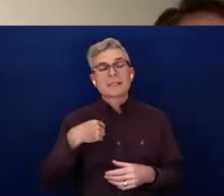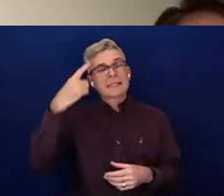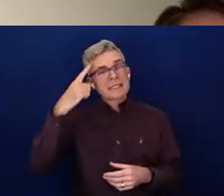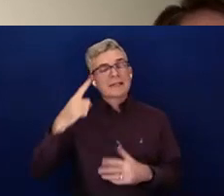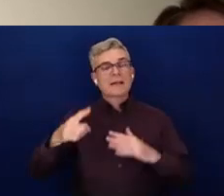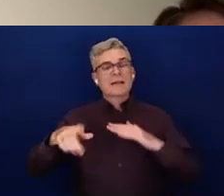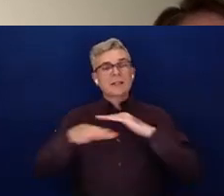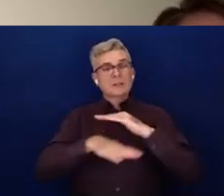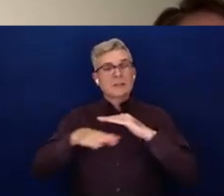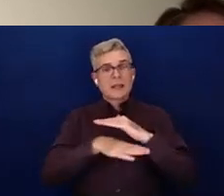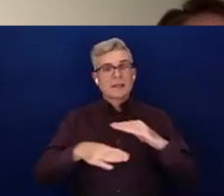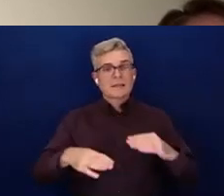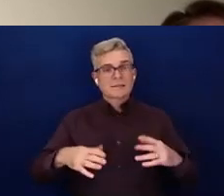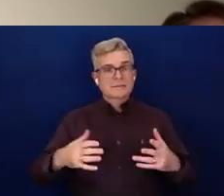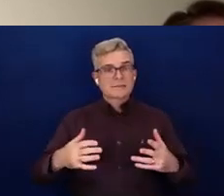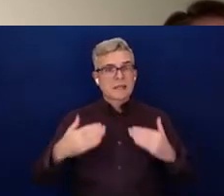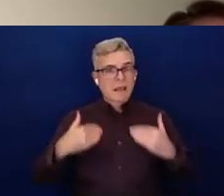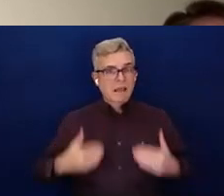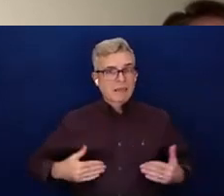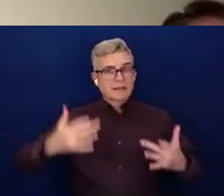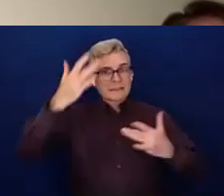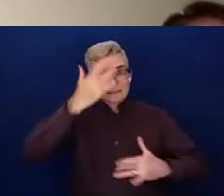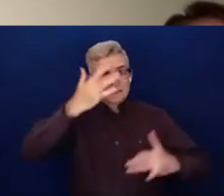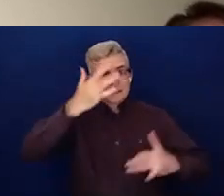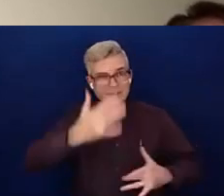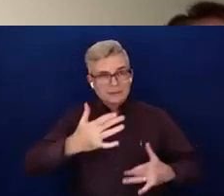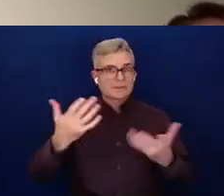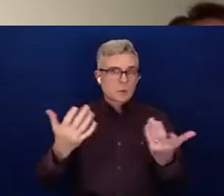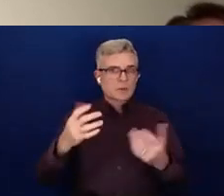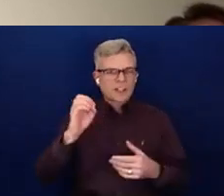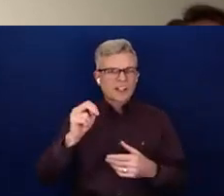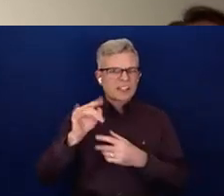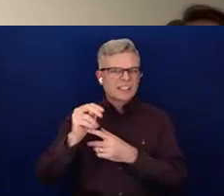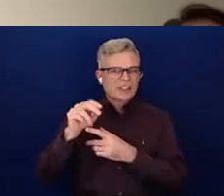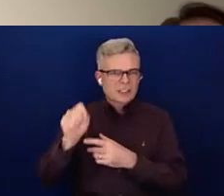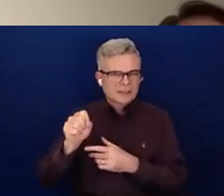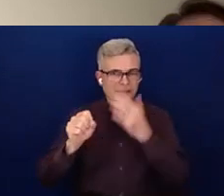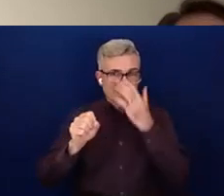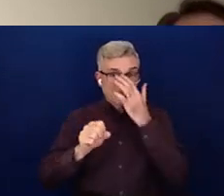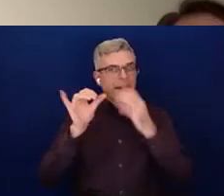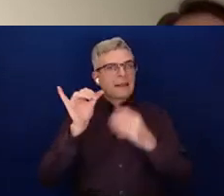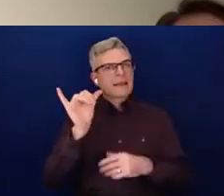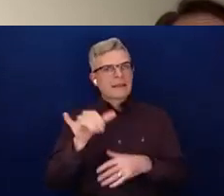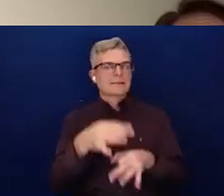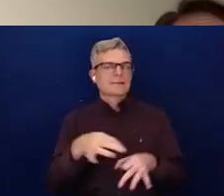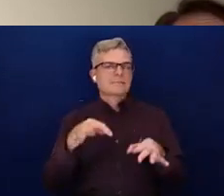another area that they may have to consider which conditions they can focus on at what